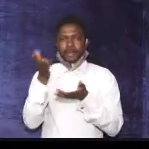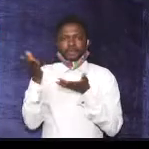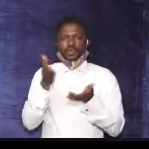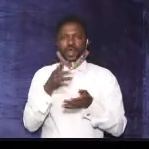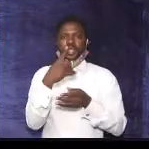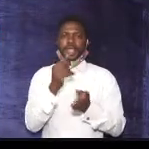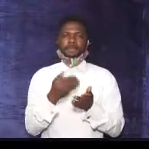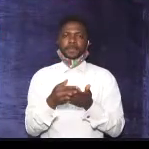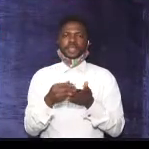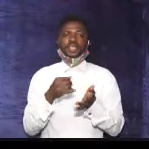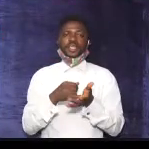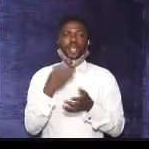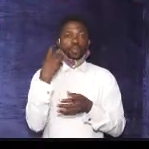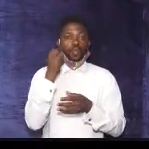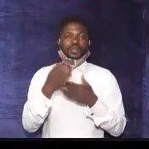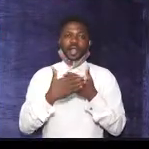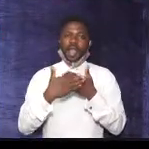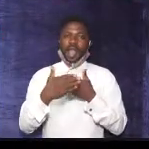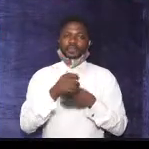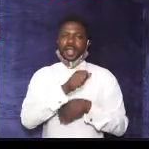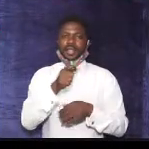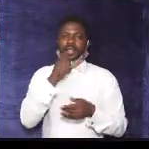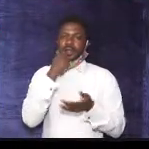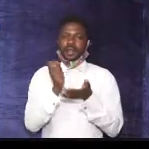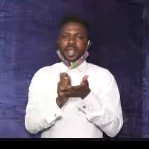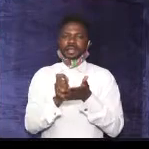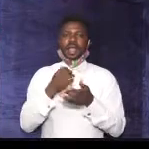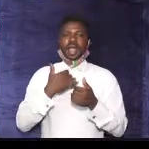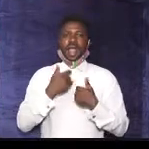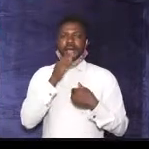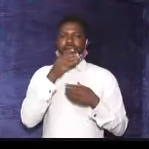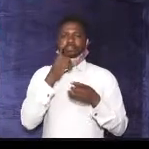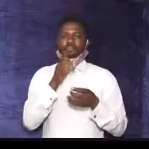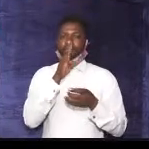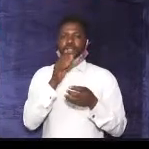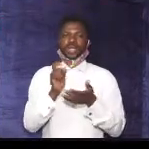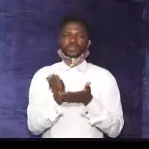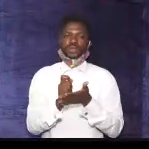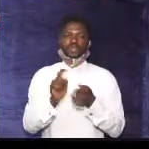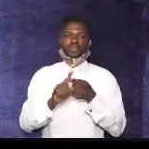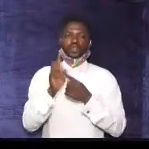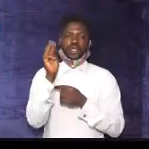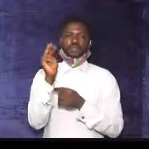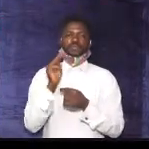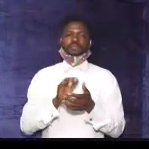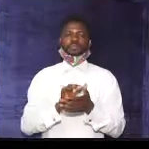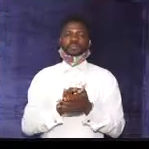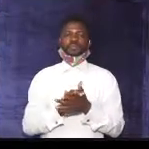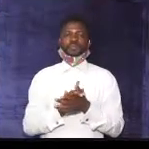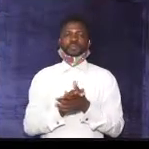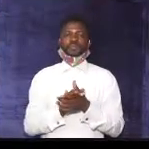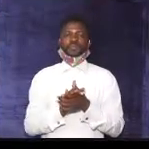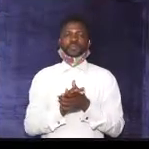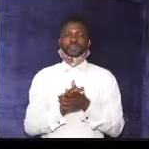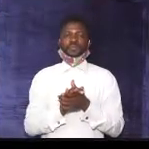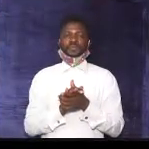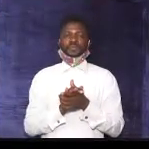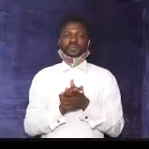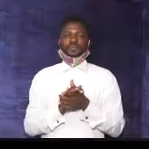the father brought the money, it was after a letter had been written to him.